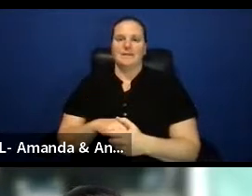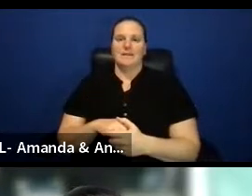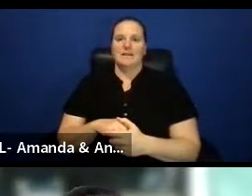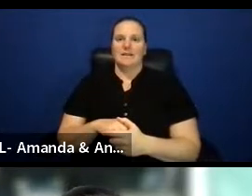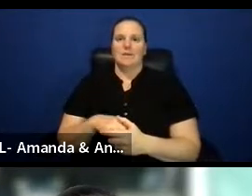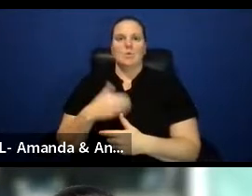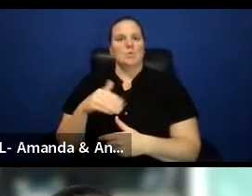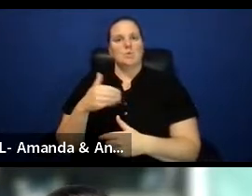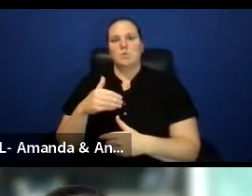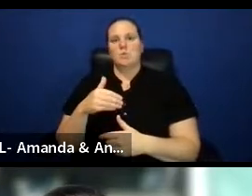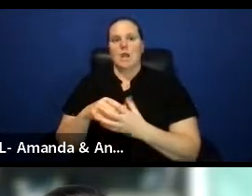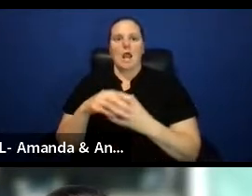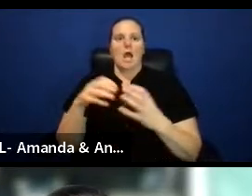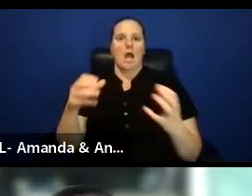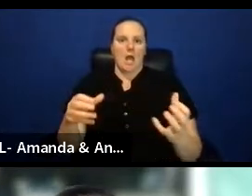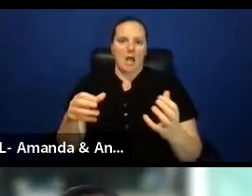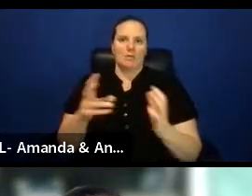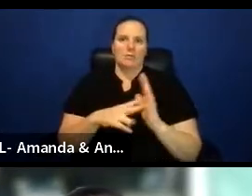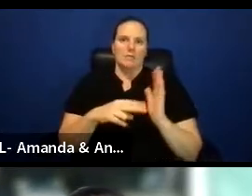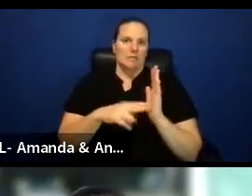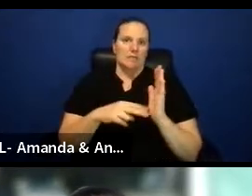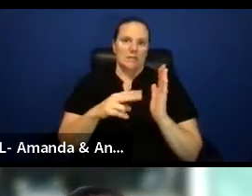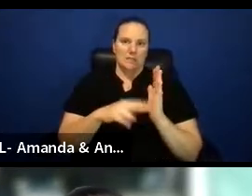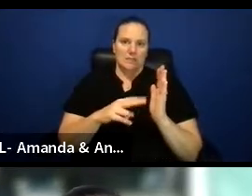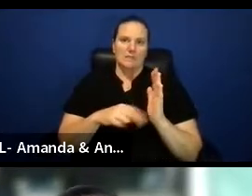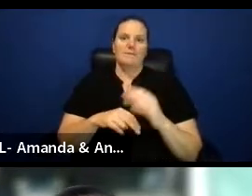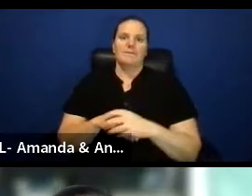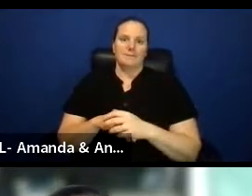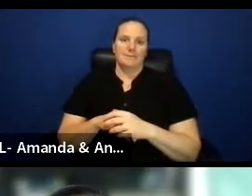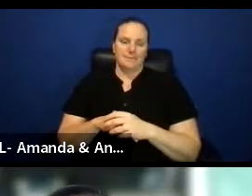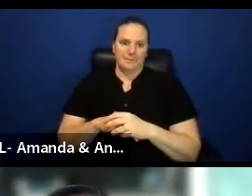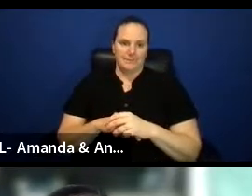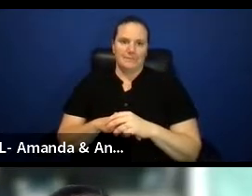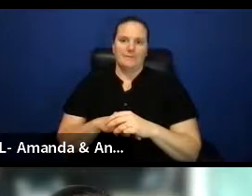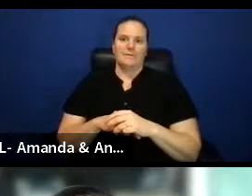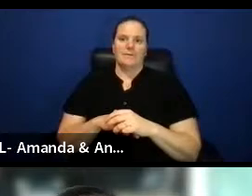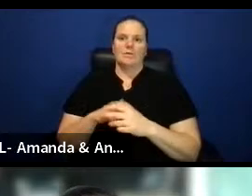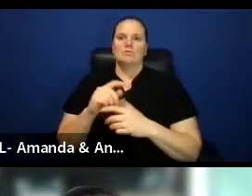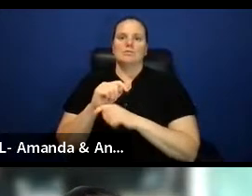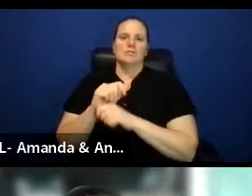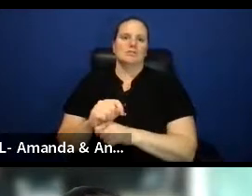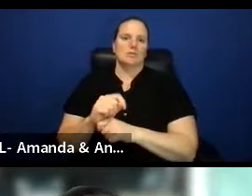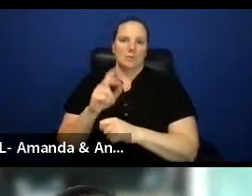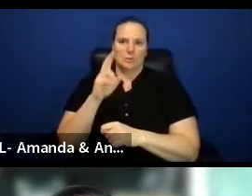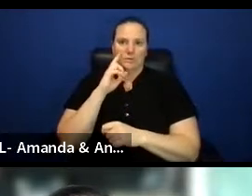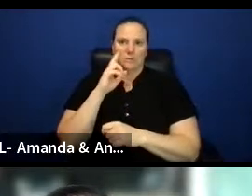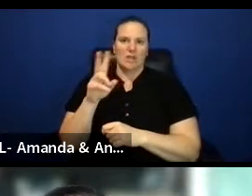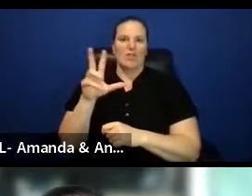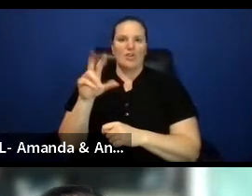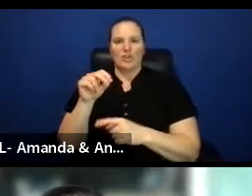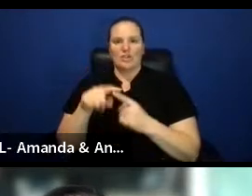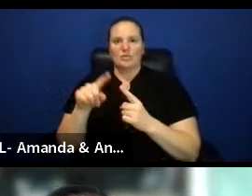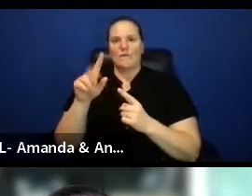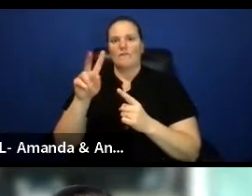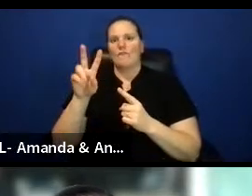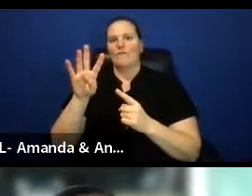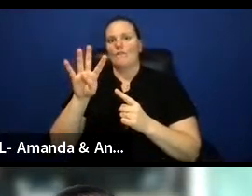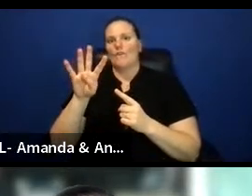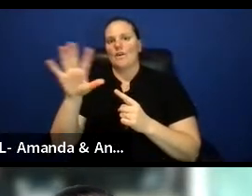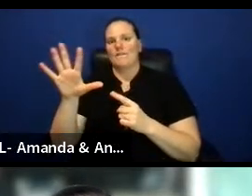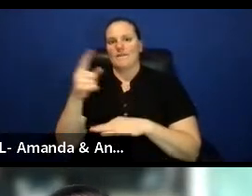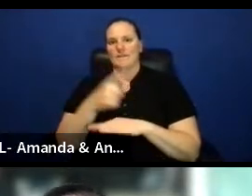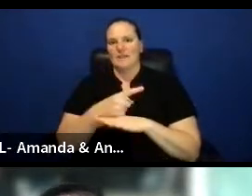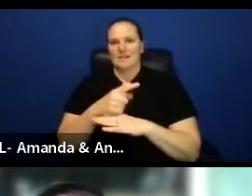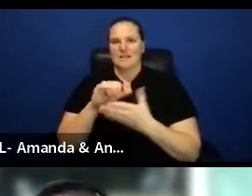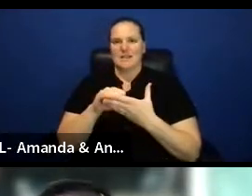It's a lot of reading, and traditionally you will see 30 to 45 days. That's why we made